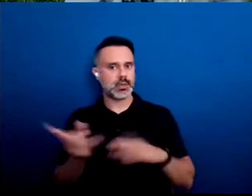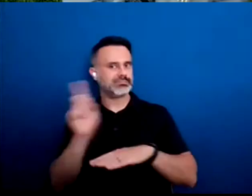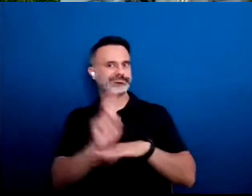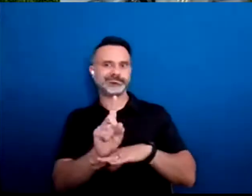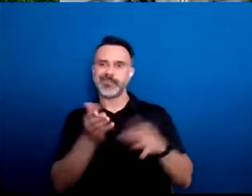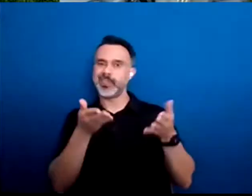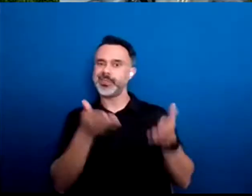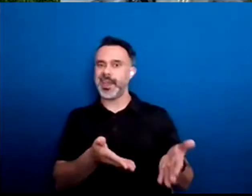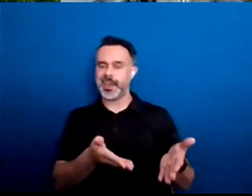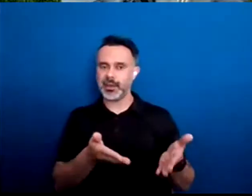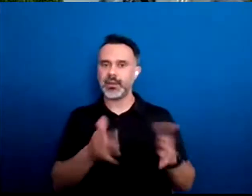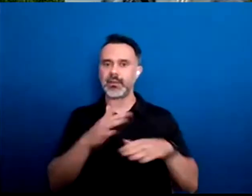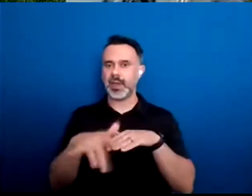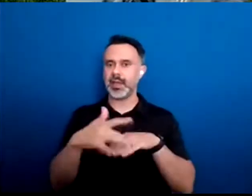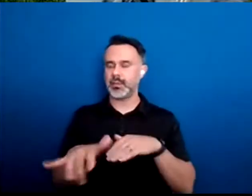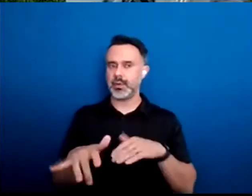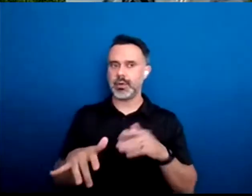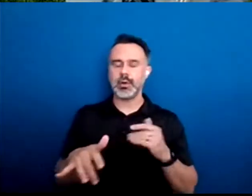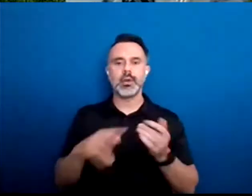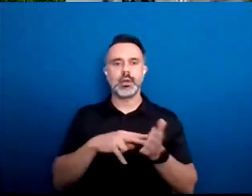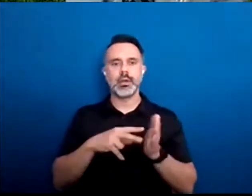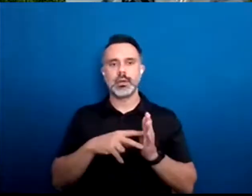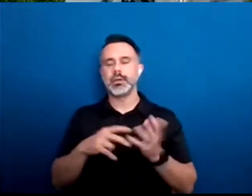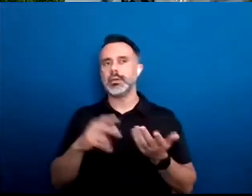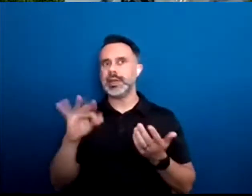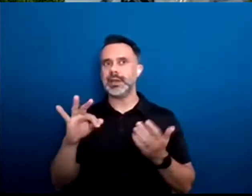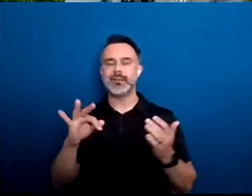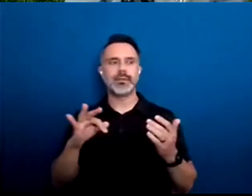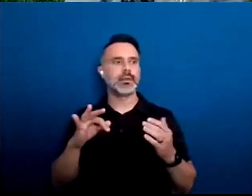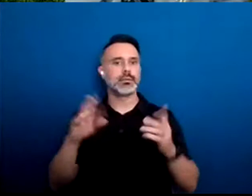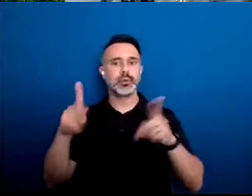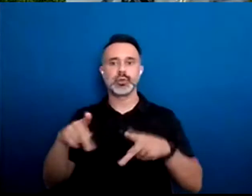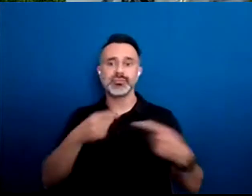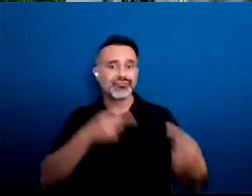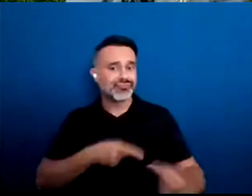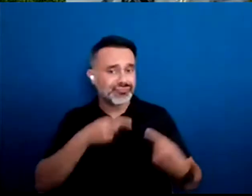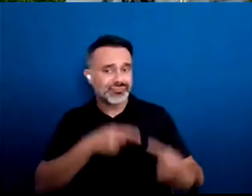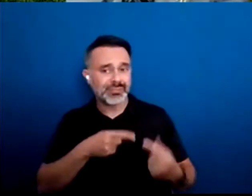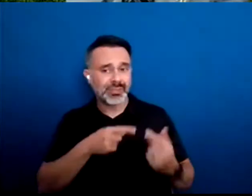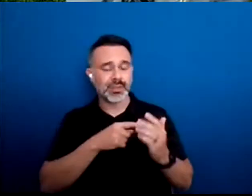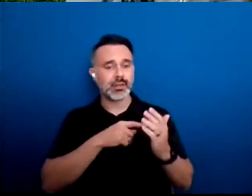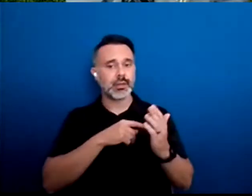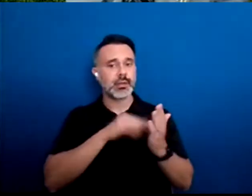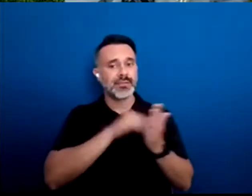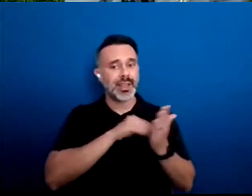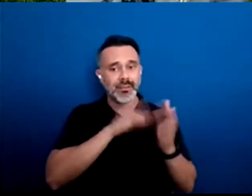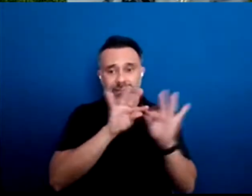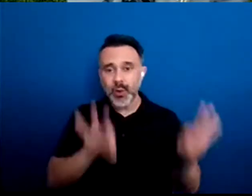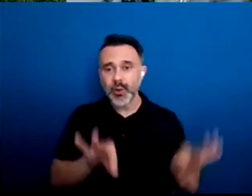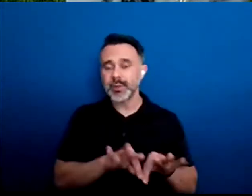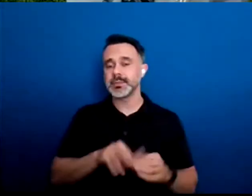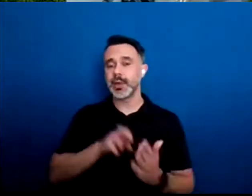have difficulty with registration, with filling out forms, or with language